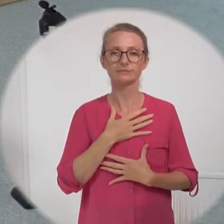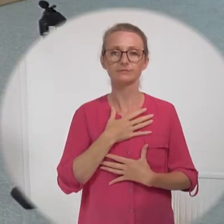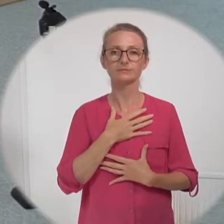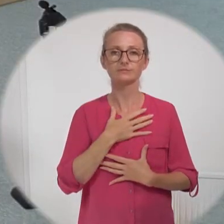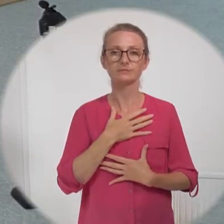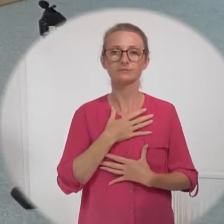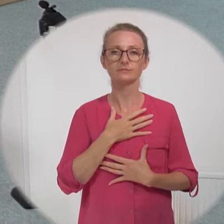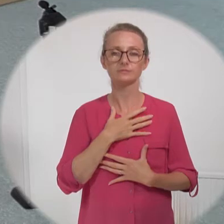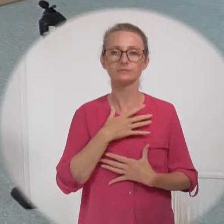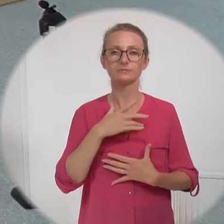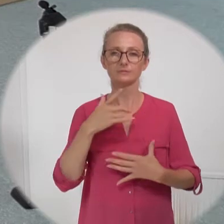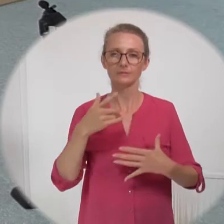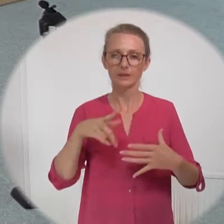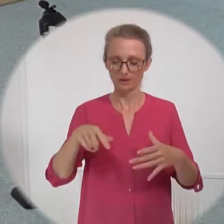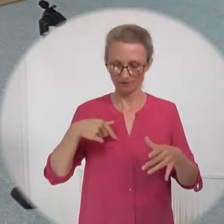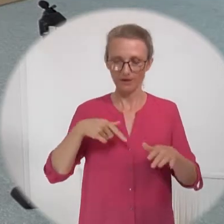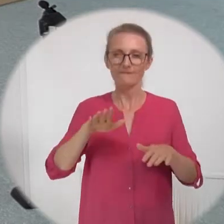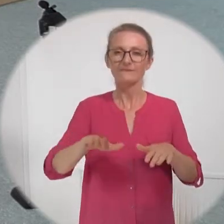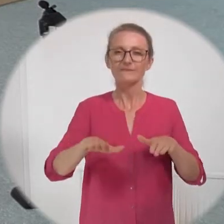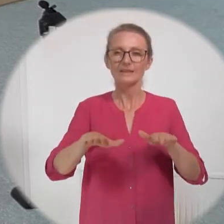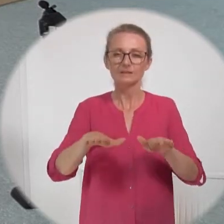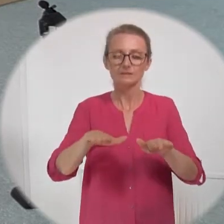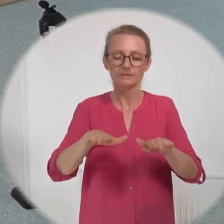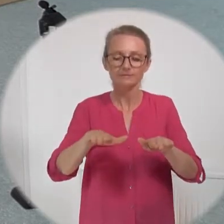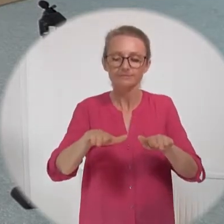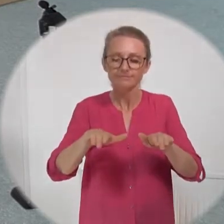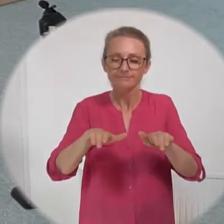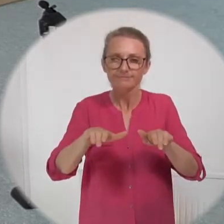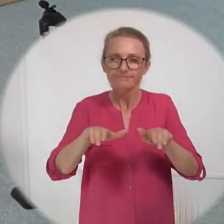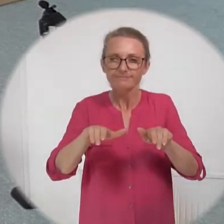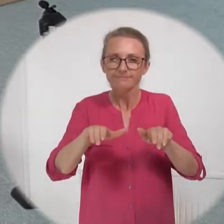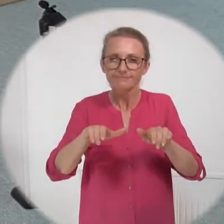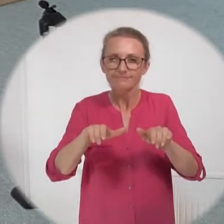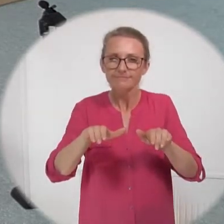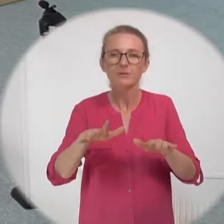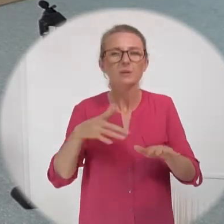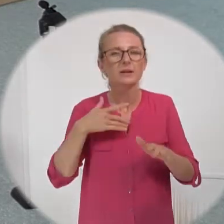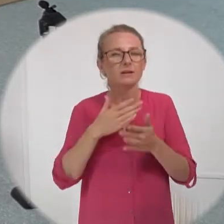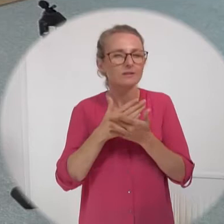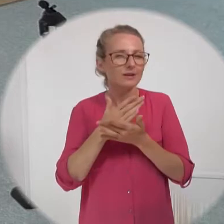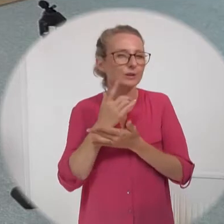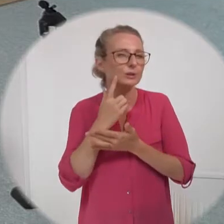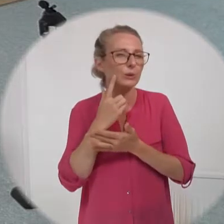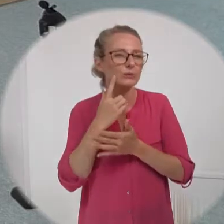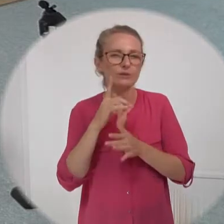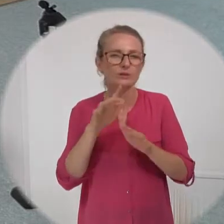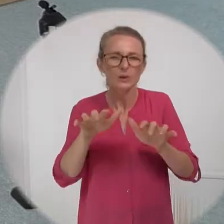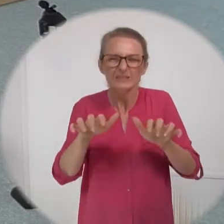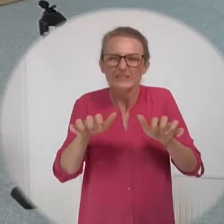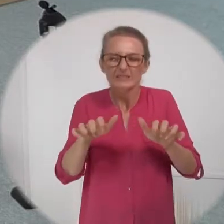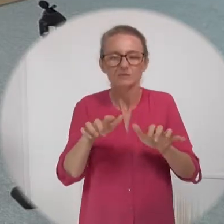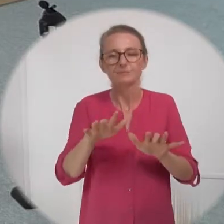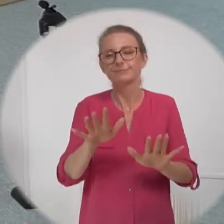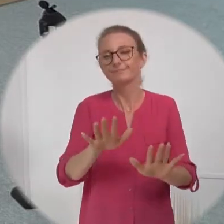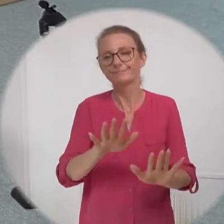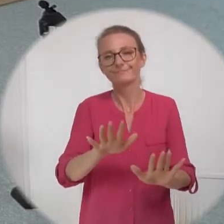Gently draw the toes in, but not too hard. It's just this soft holding in the feet, as if you're